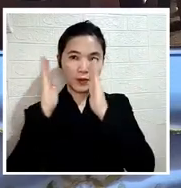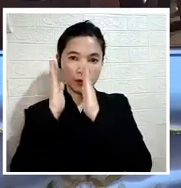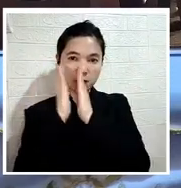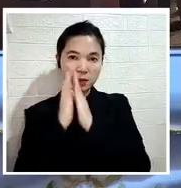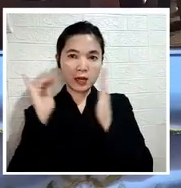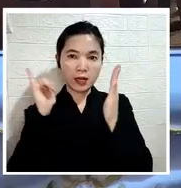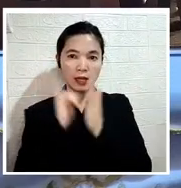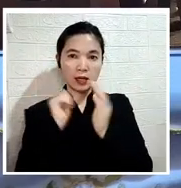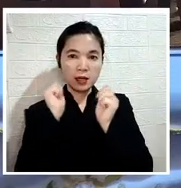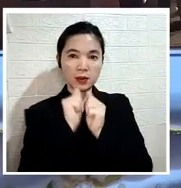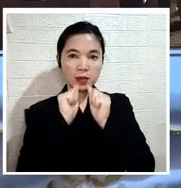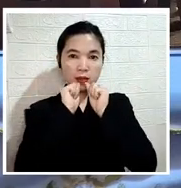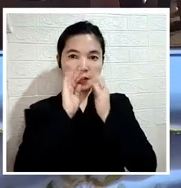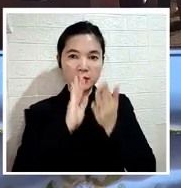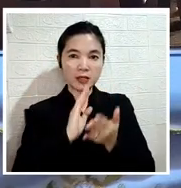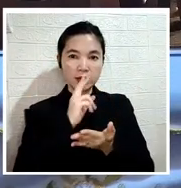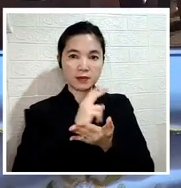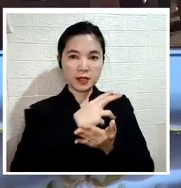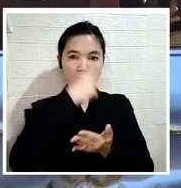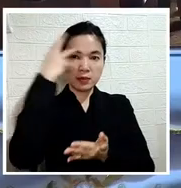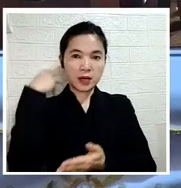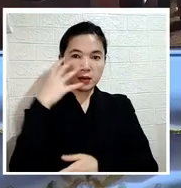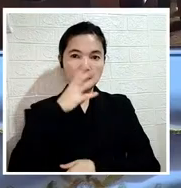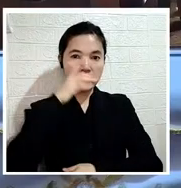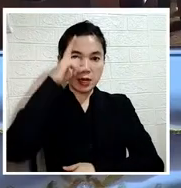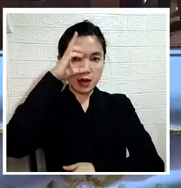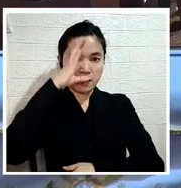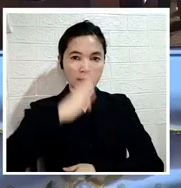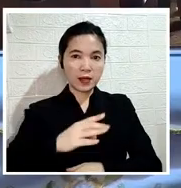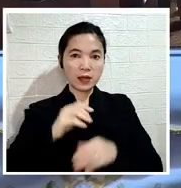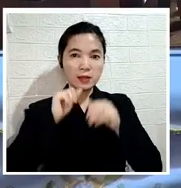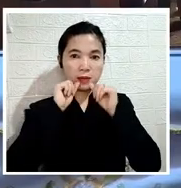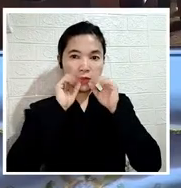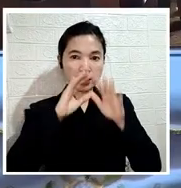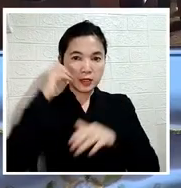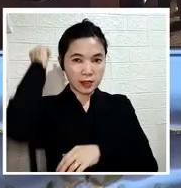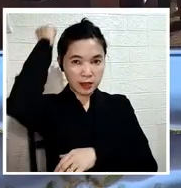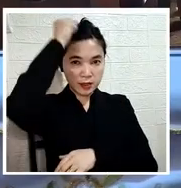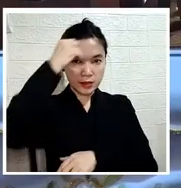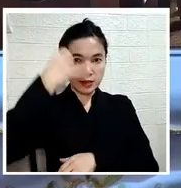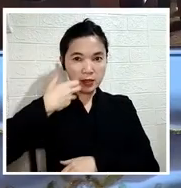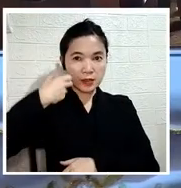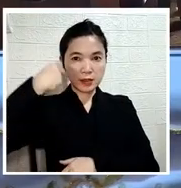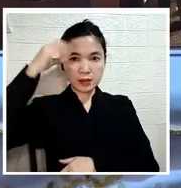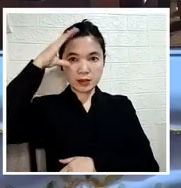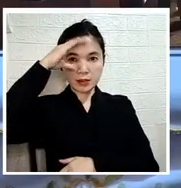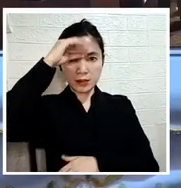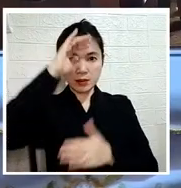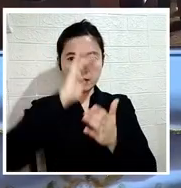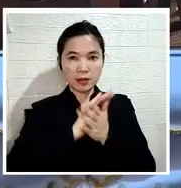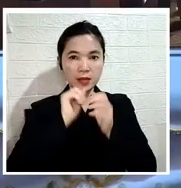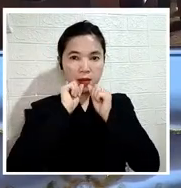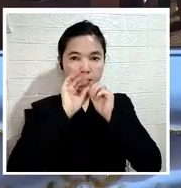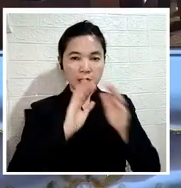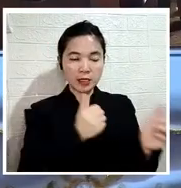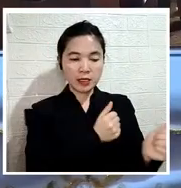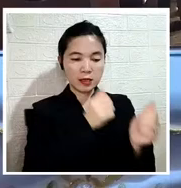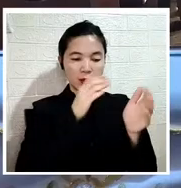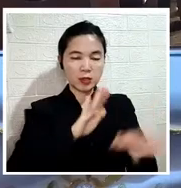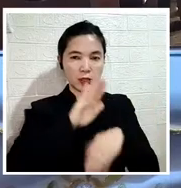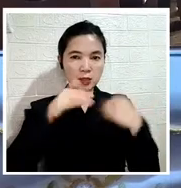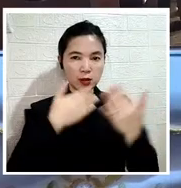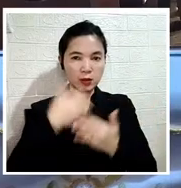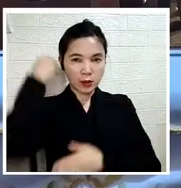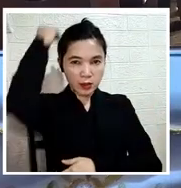the Blessed Virgin Mary, Mother of God, with Saint Joseph, her spouse, to the blessed apostles, and all the saints who have pleased